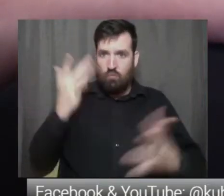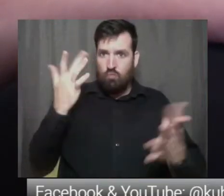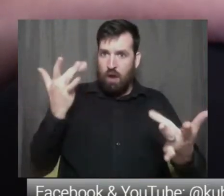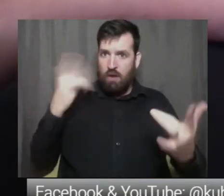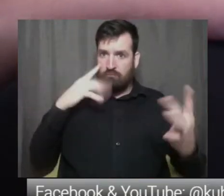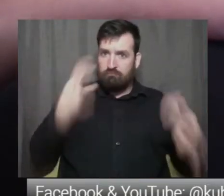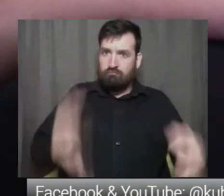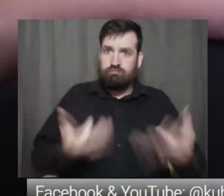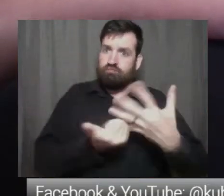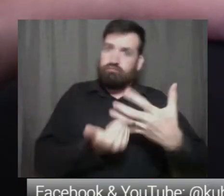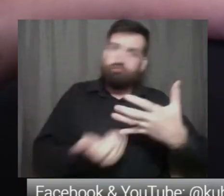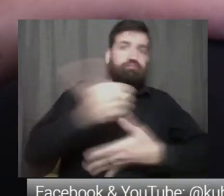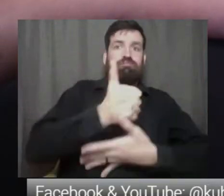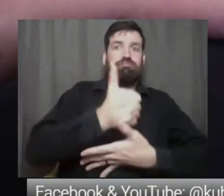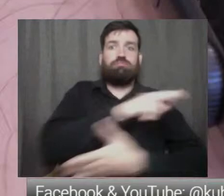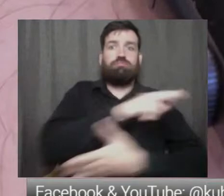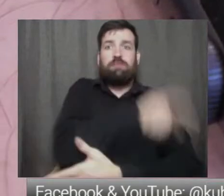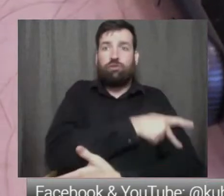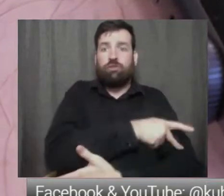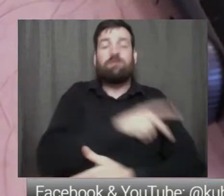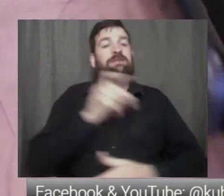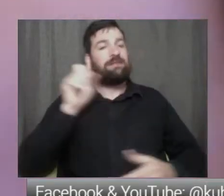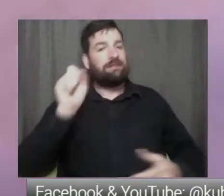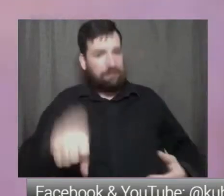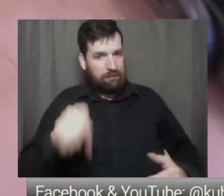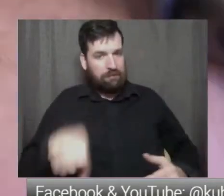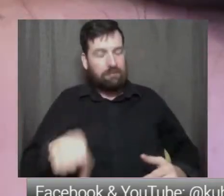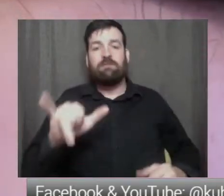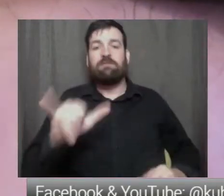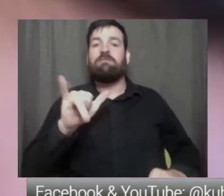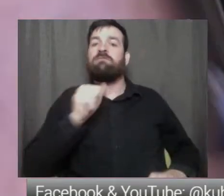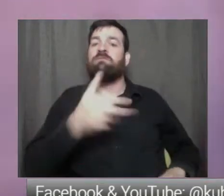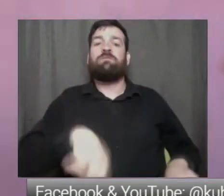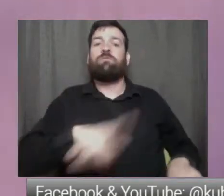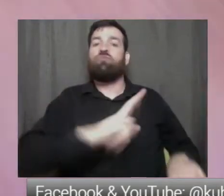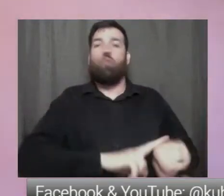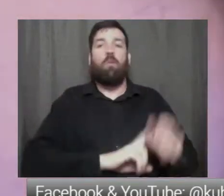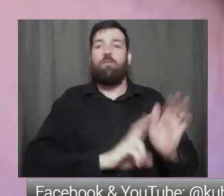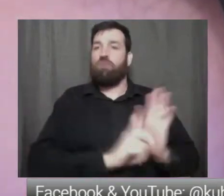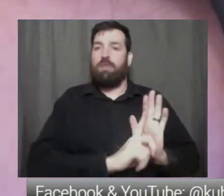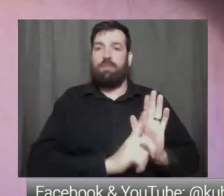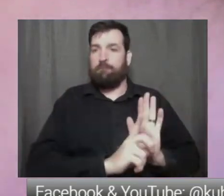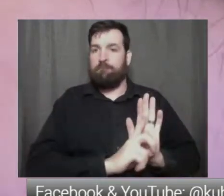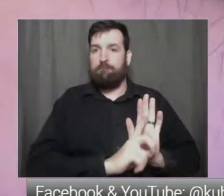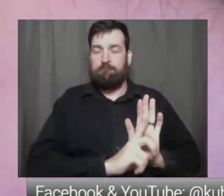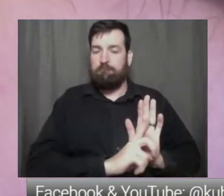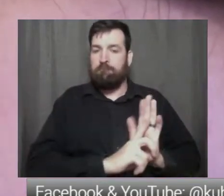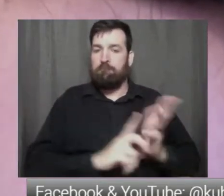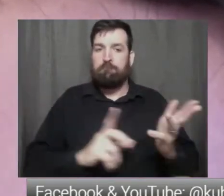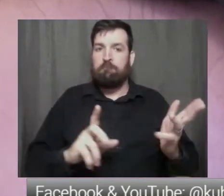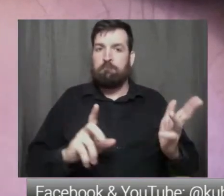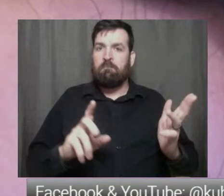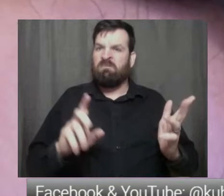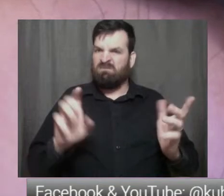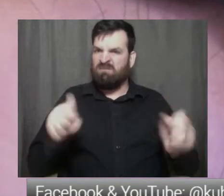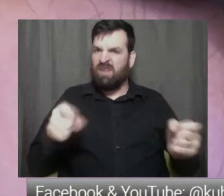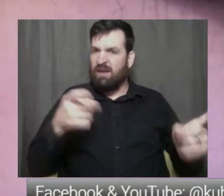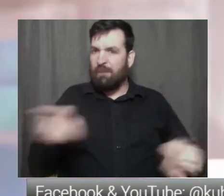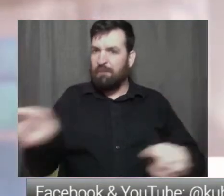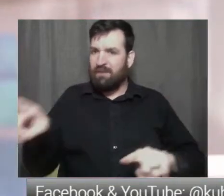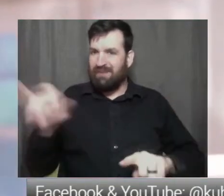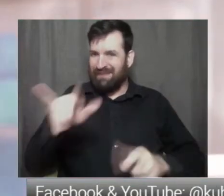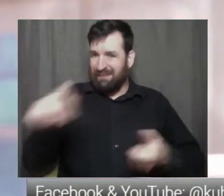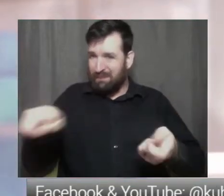patient? Yes, so this abnormal rhythm that he developed is something that can happen with this particular medication